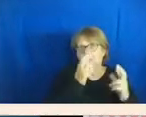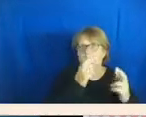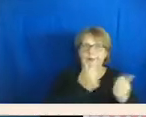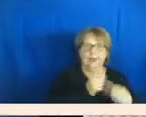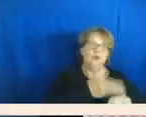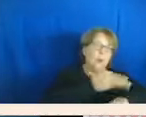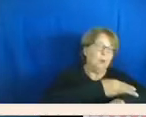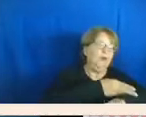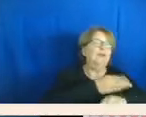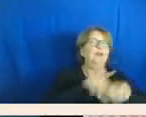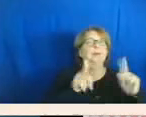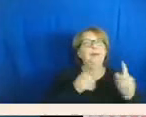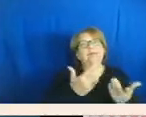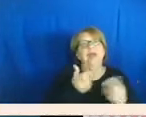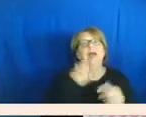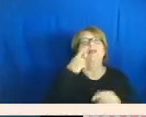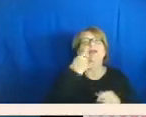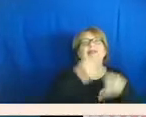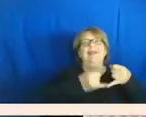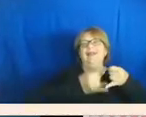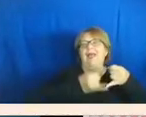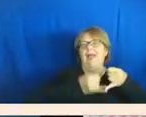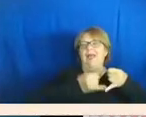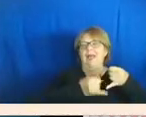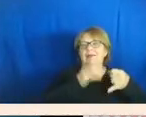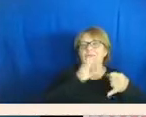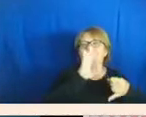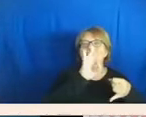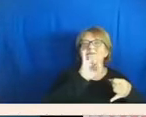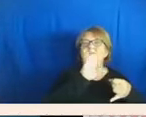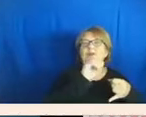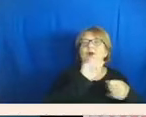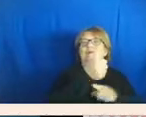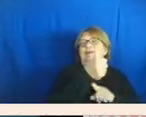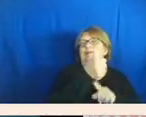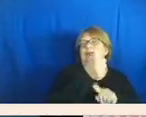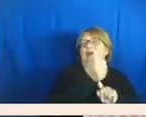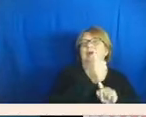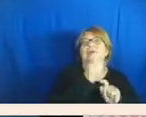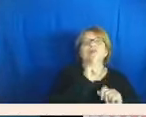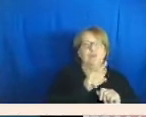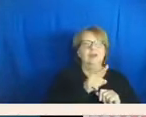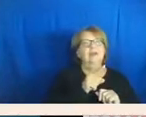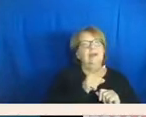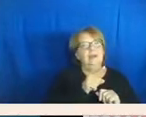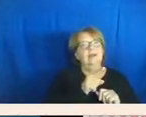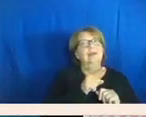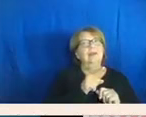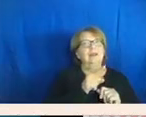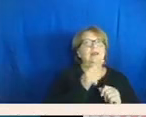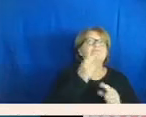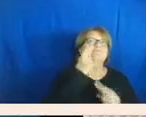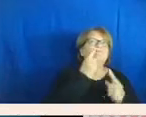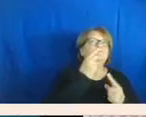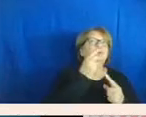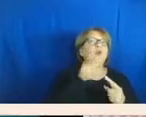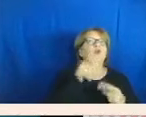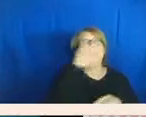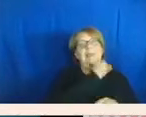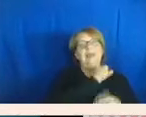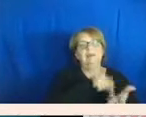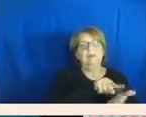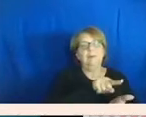think this last one, FICO 10, actually really takes into account when you miss a payment and it hurts